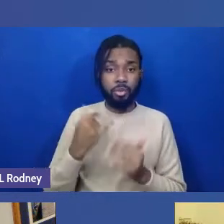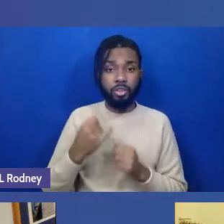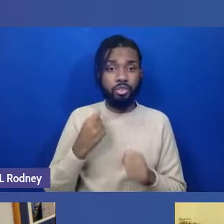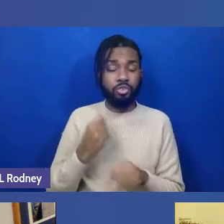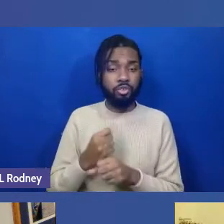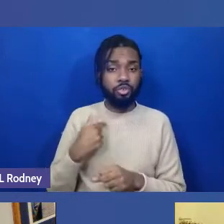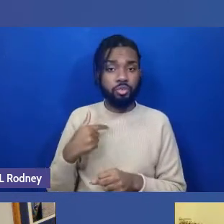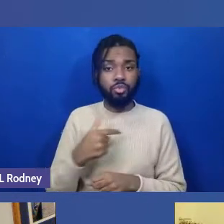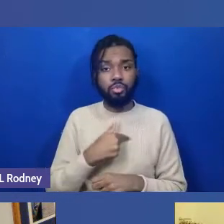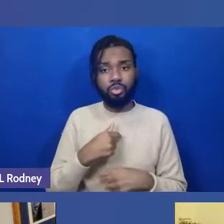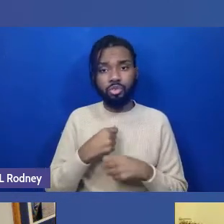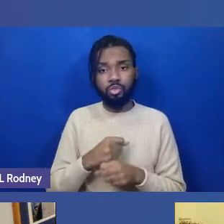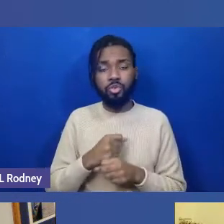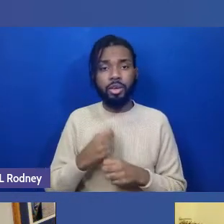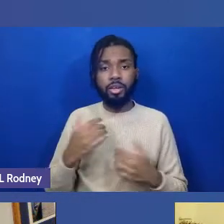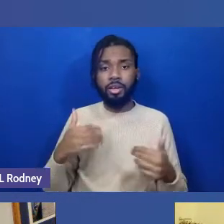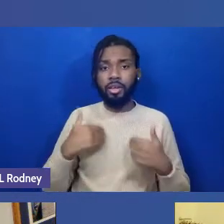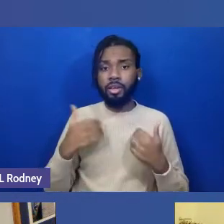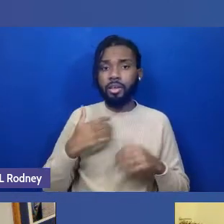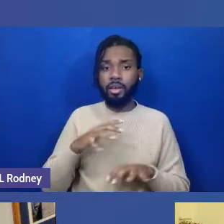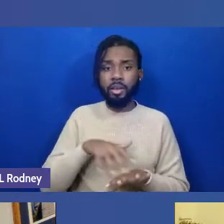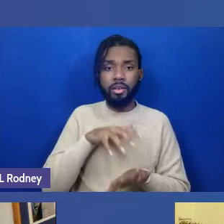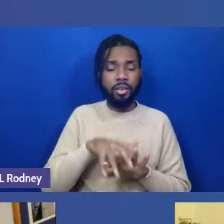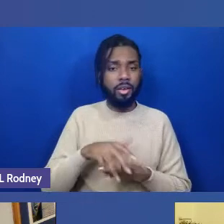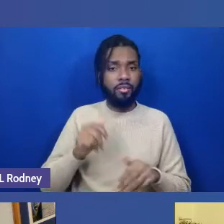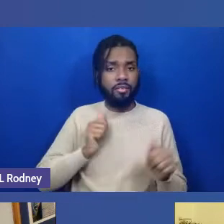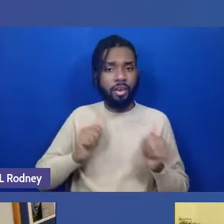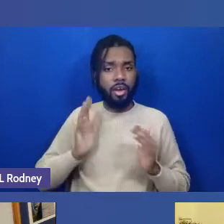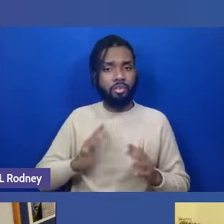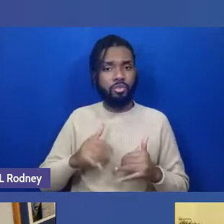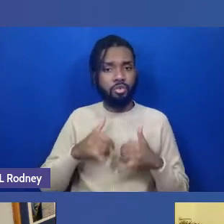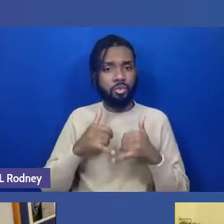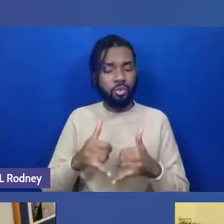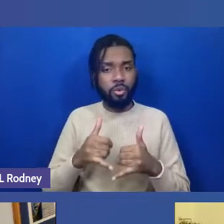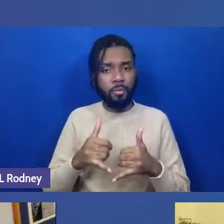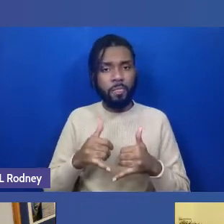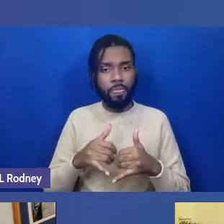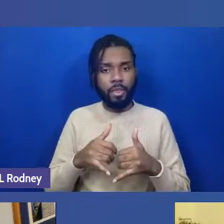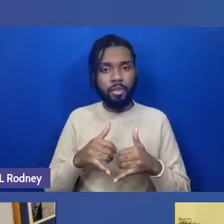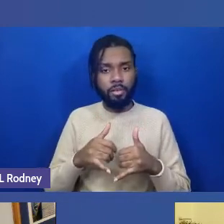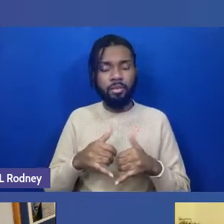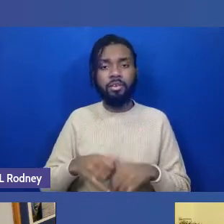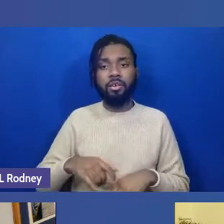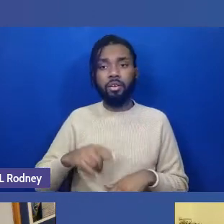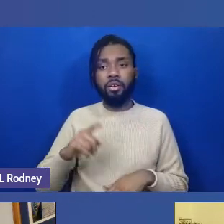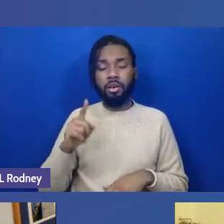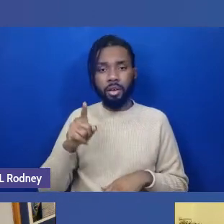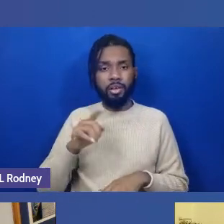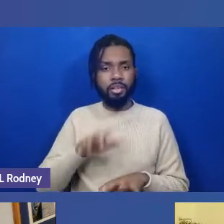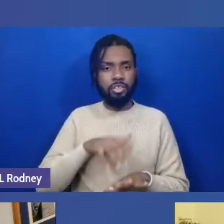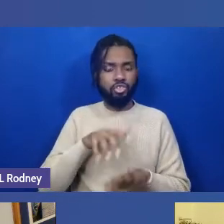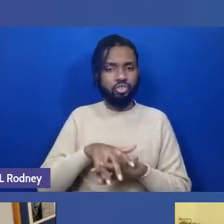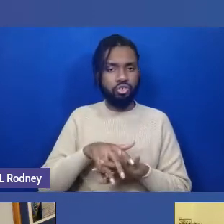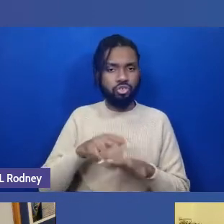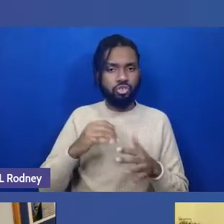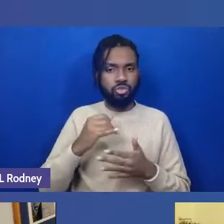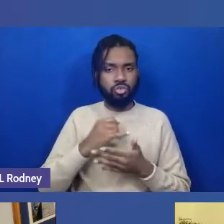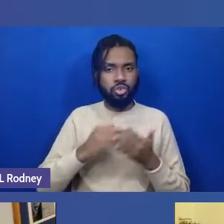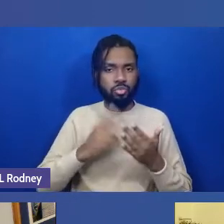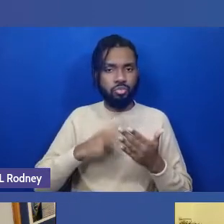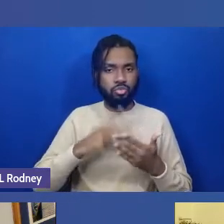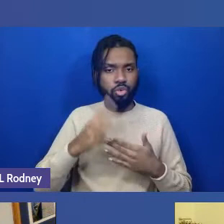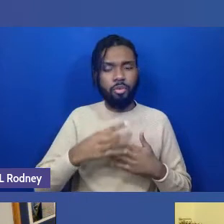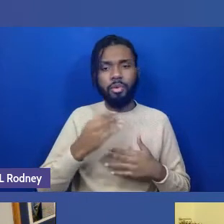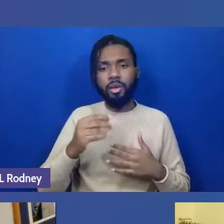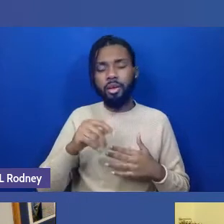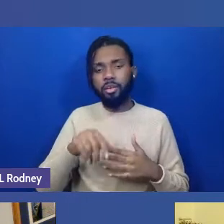created a Young Native Actors Award and around at the Yale Indigenous Performing Arts Program. And around that, you know,